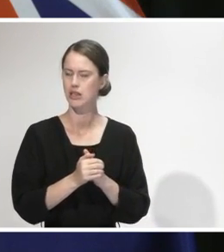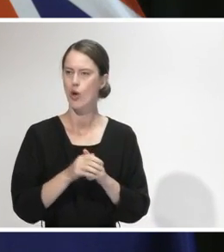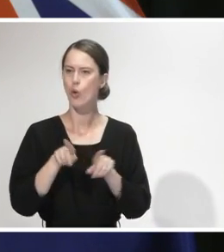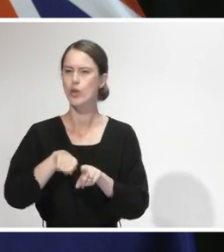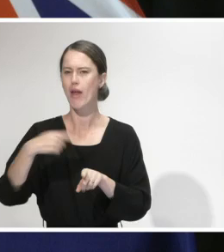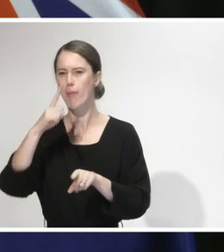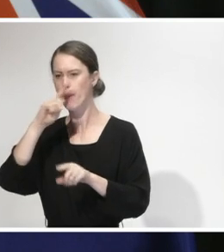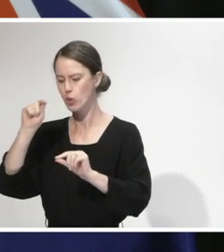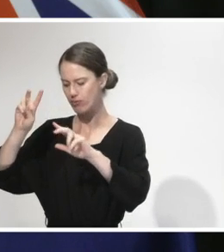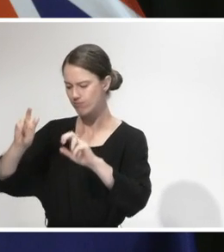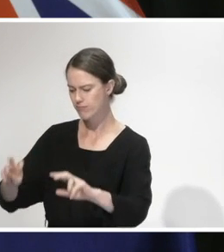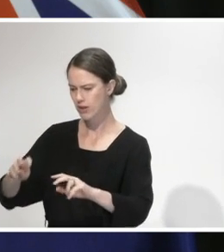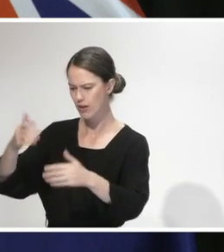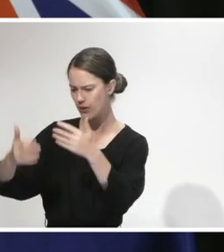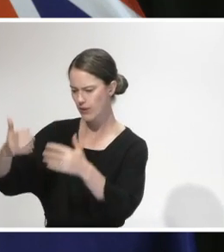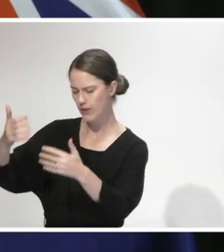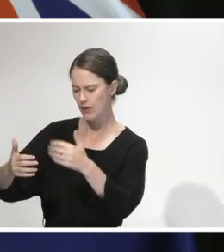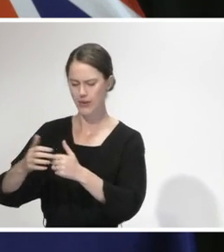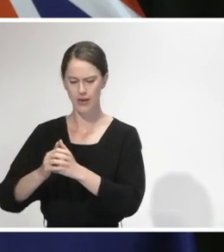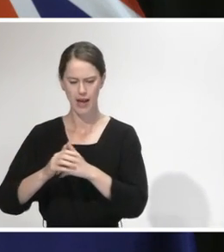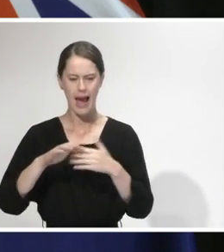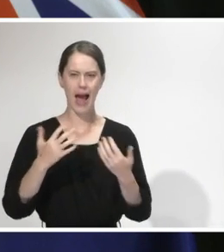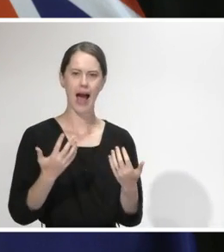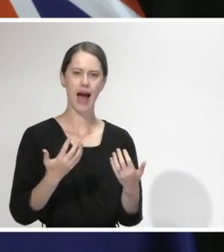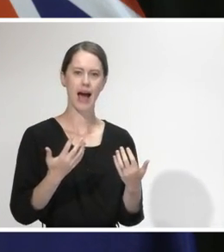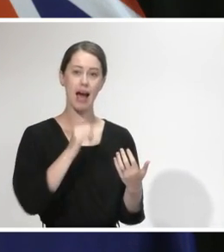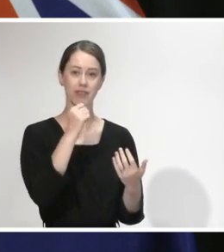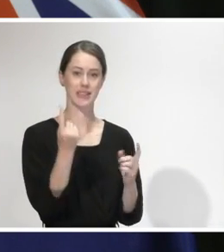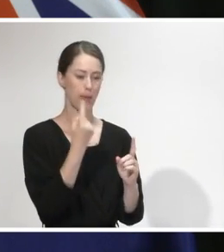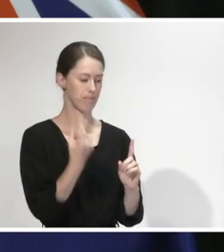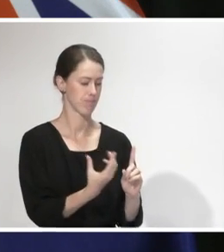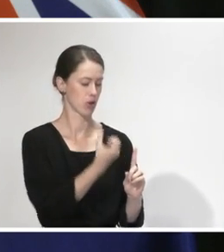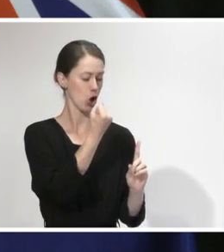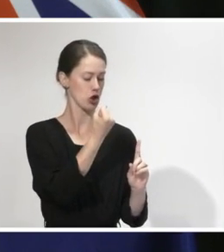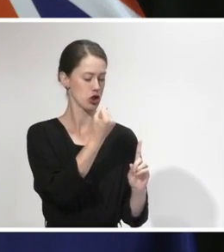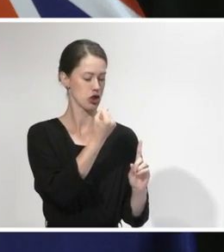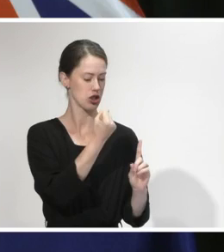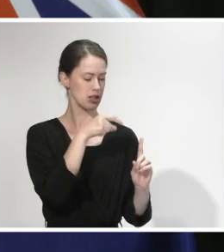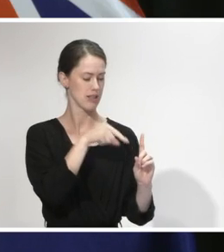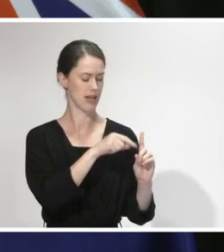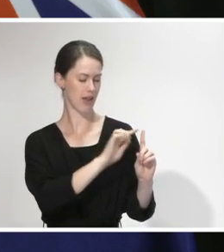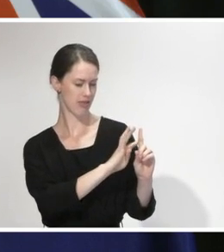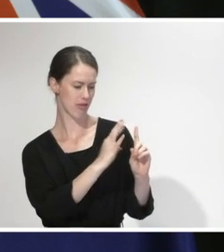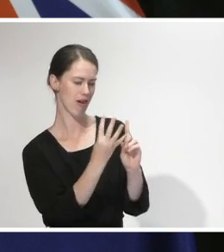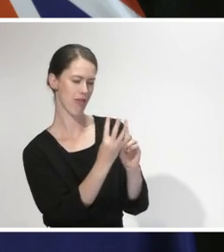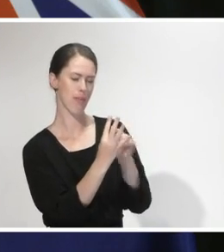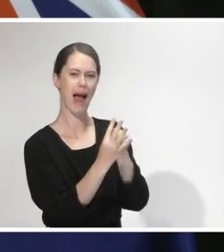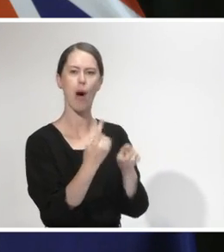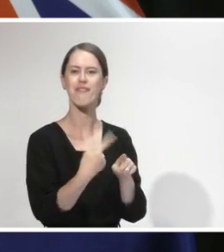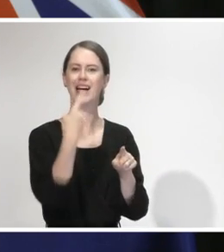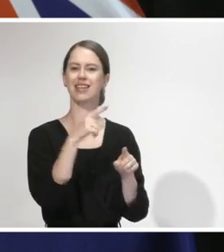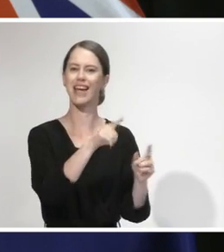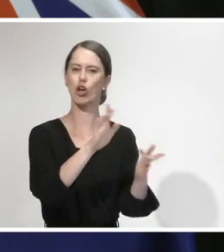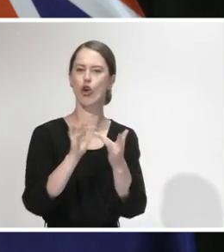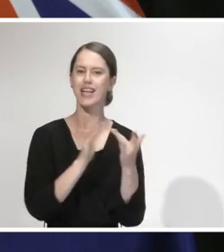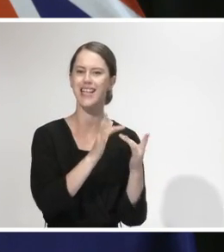about what the current speed is with which people who are contacts are identified and tested.